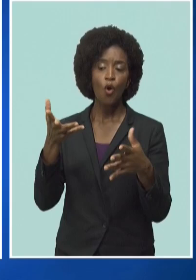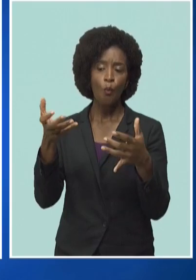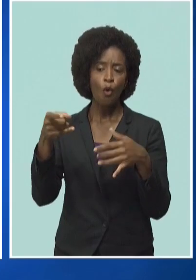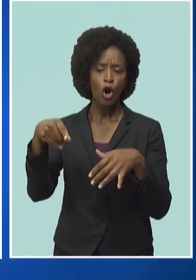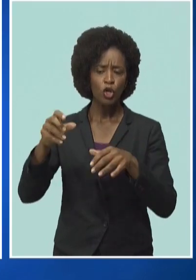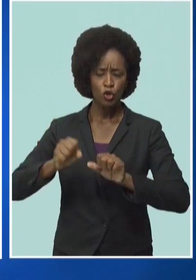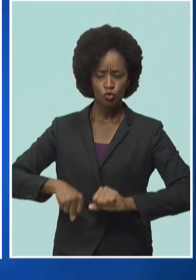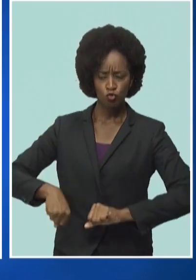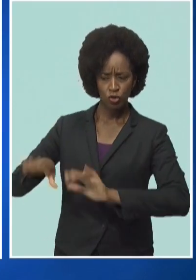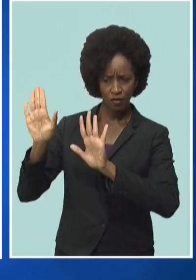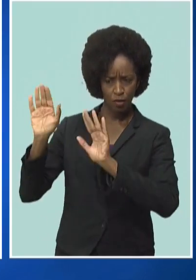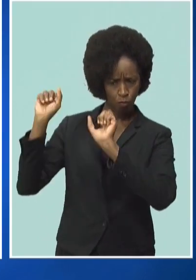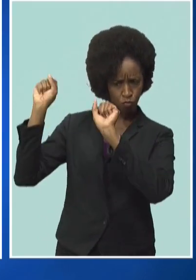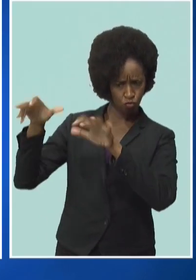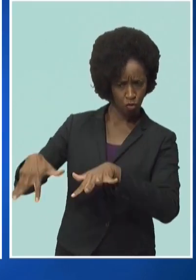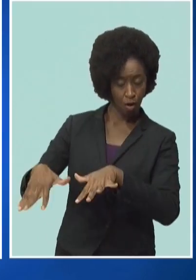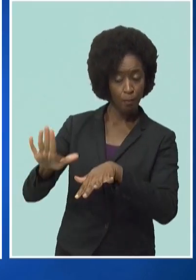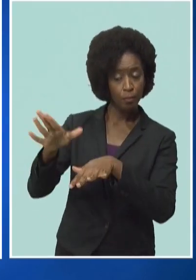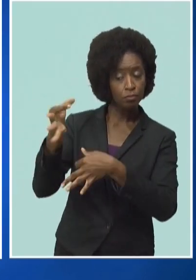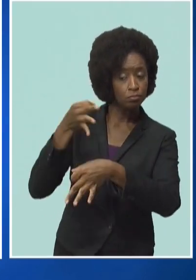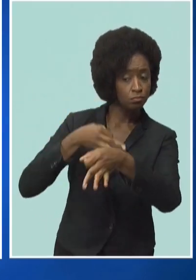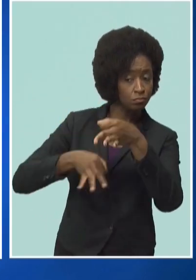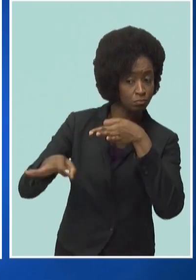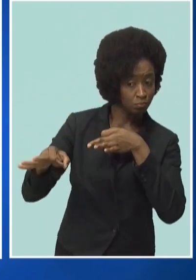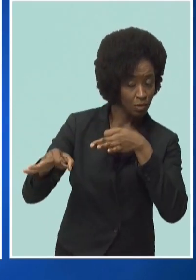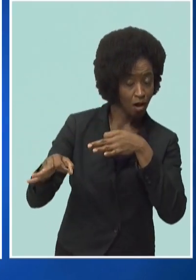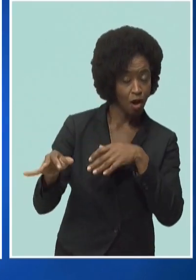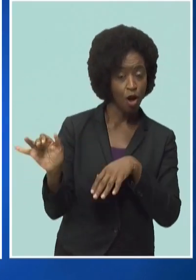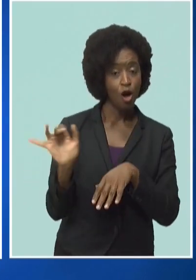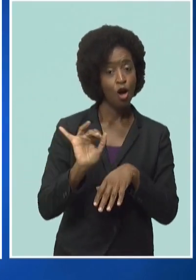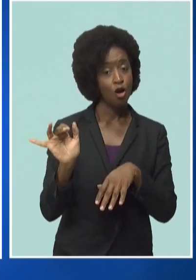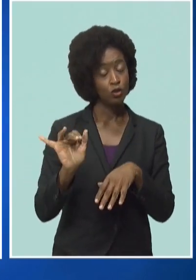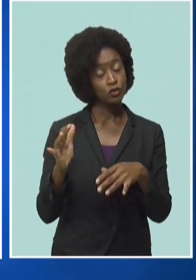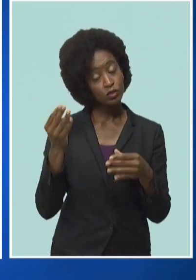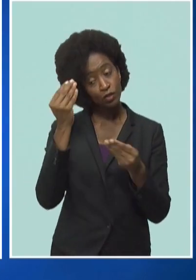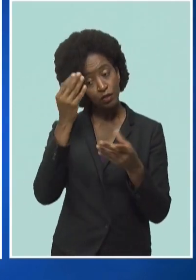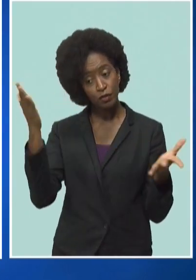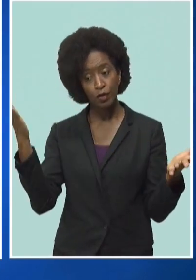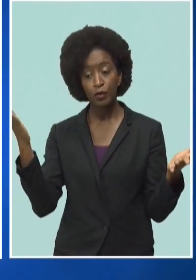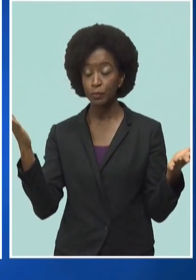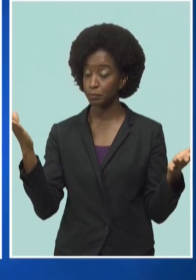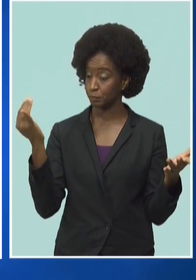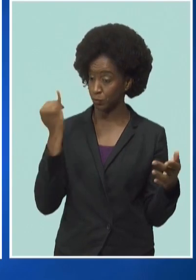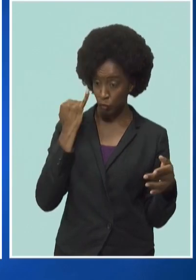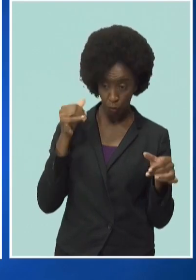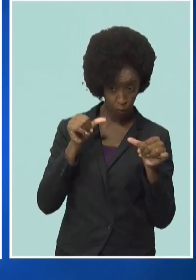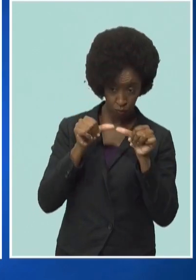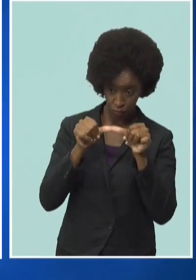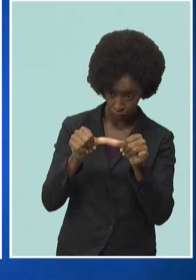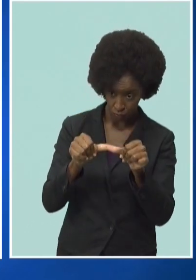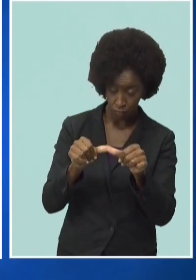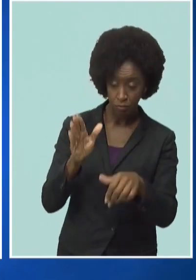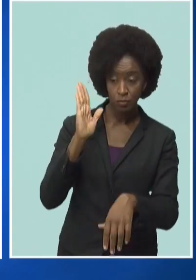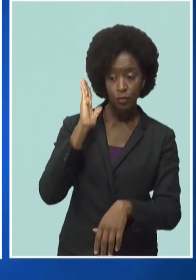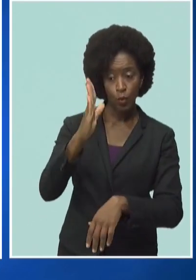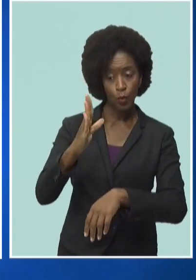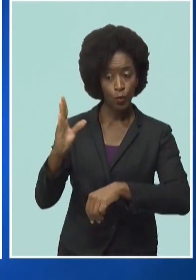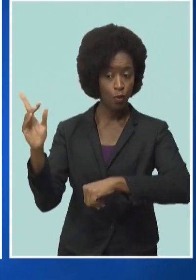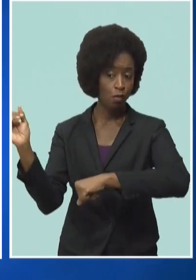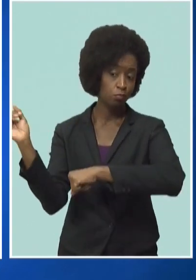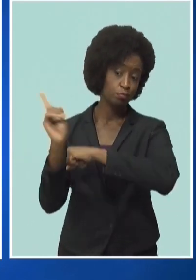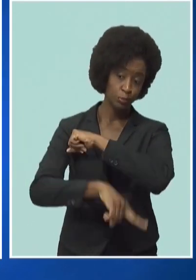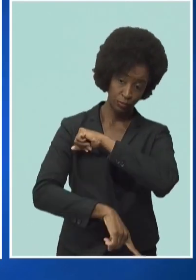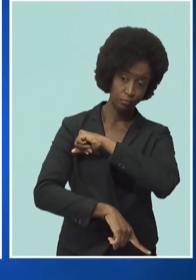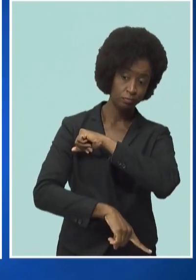his part of law enforcement and law fighting will continue to deal with, in terms of bringing the full force of Barbados to say that we